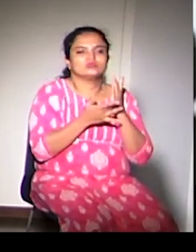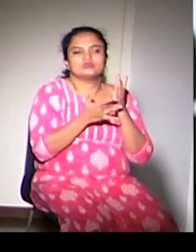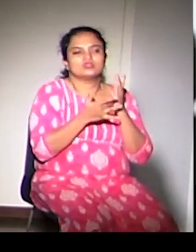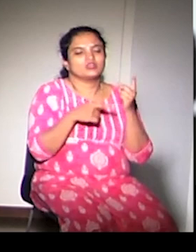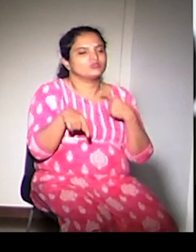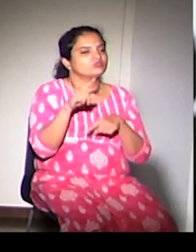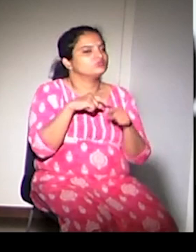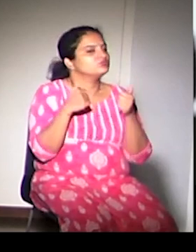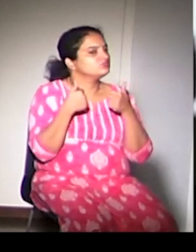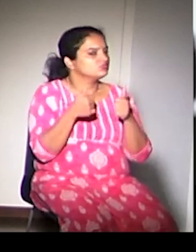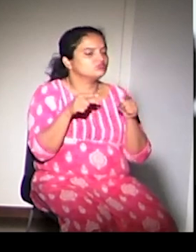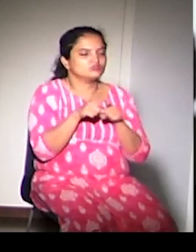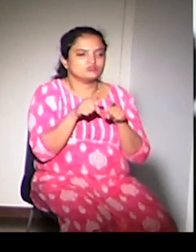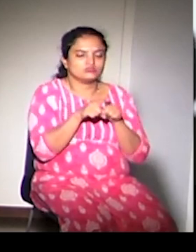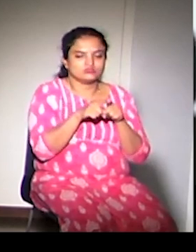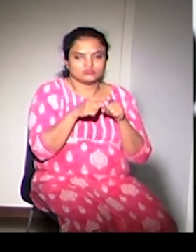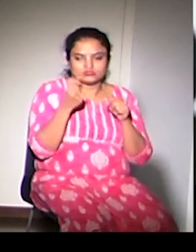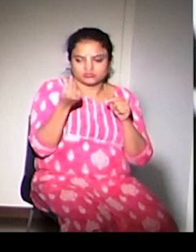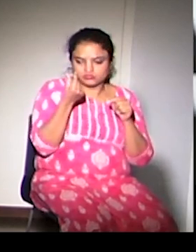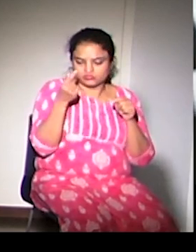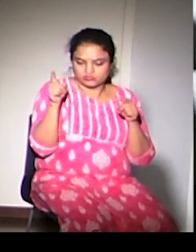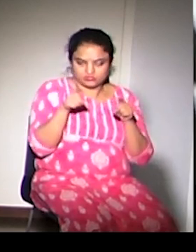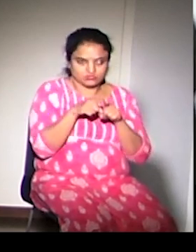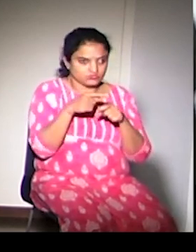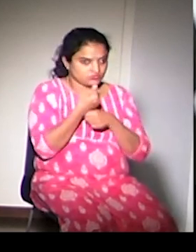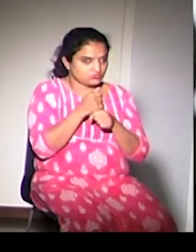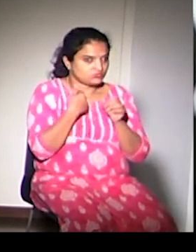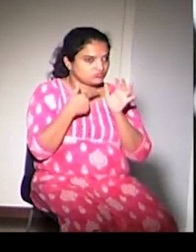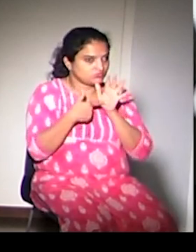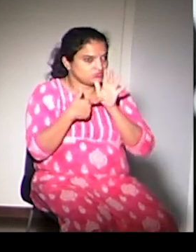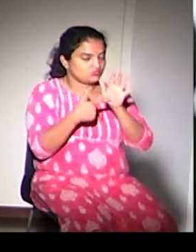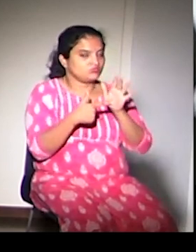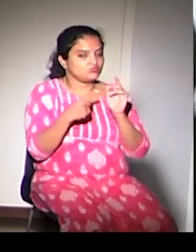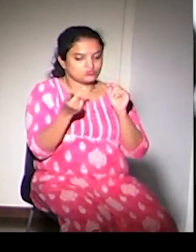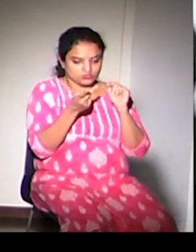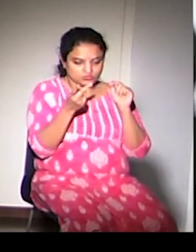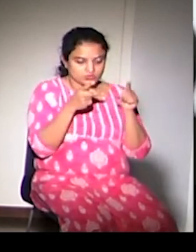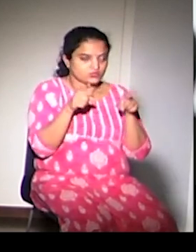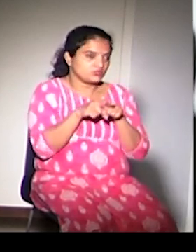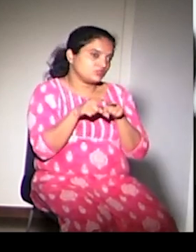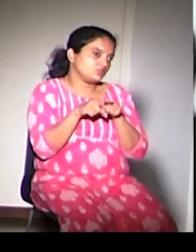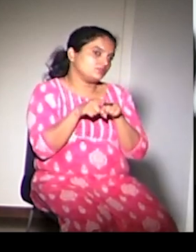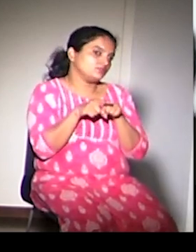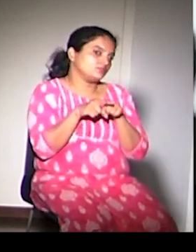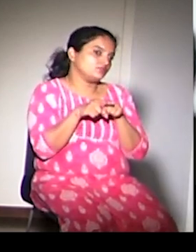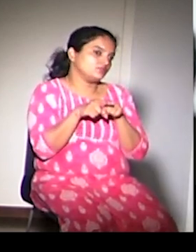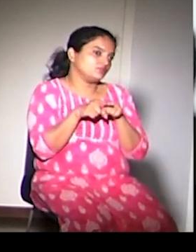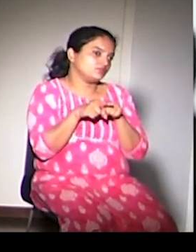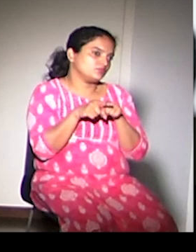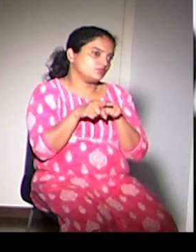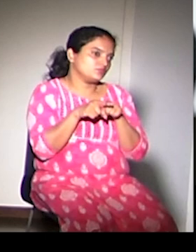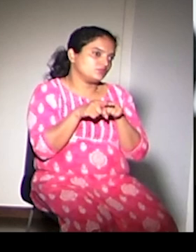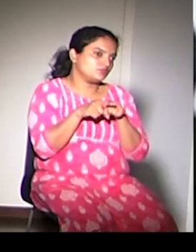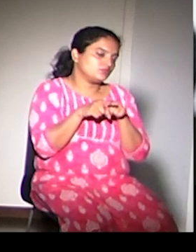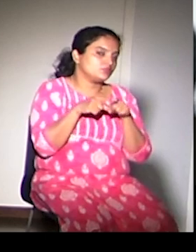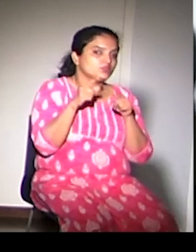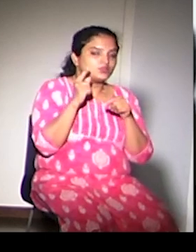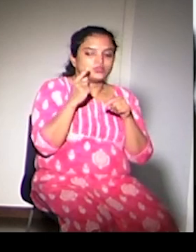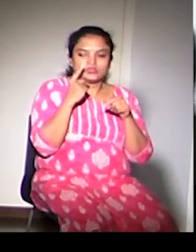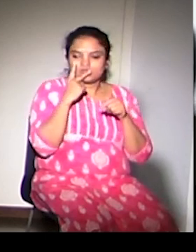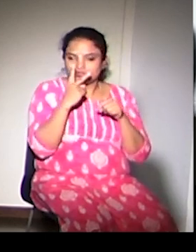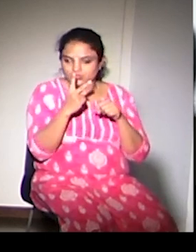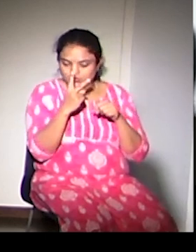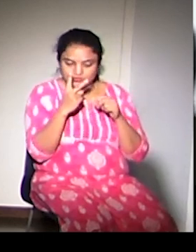which is represented by those two tiles I showed at the beginning in the Victoria and Albert Museum called cuir de